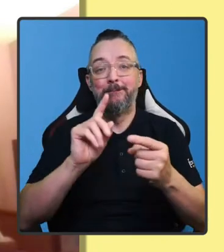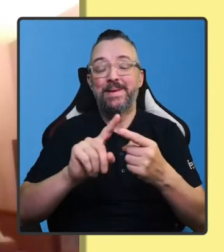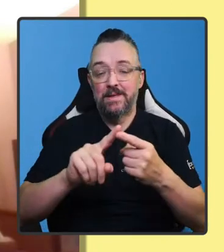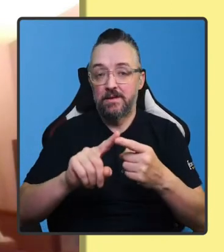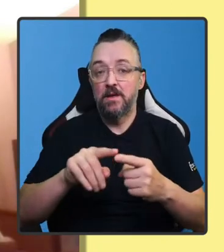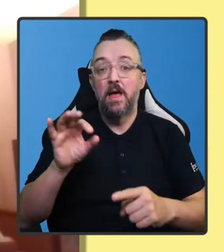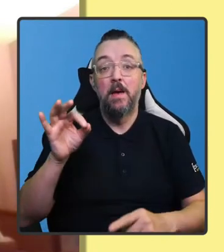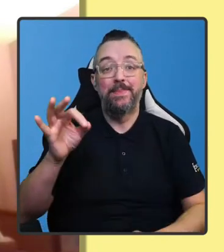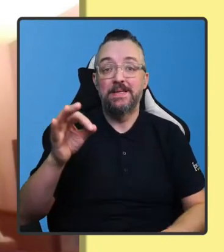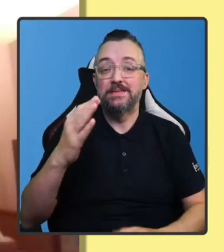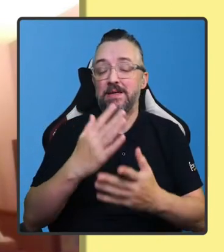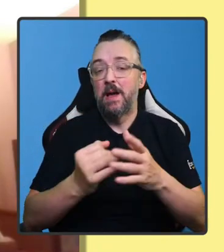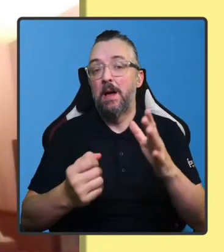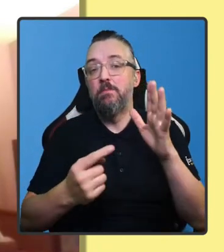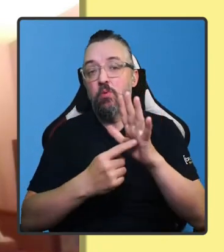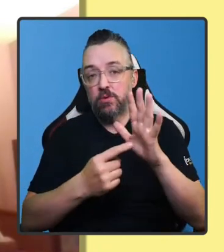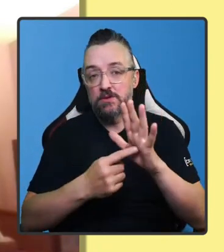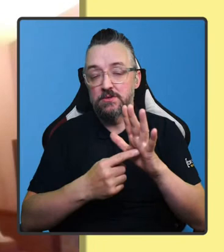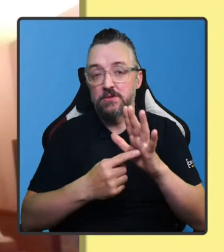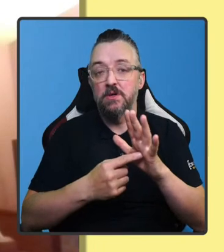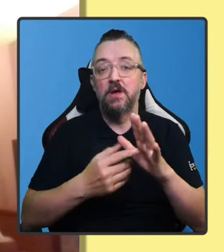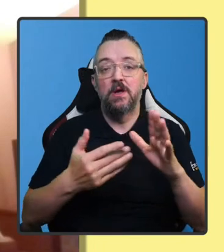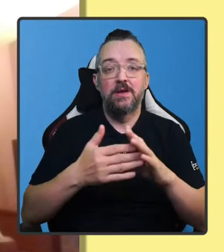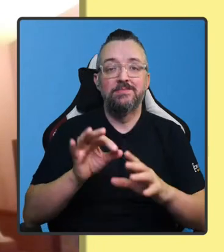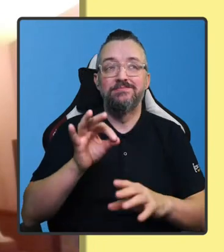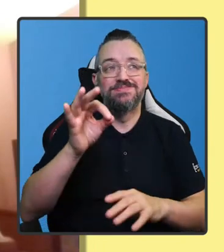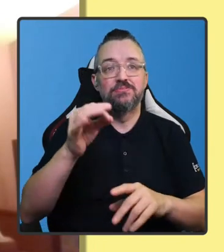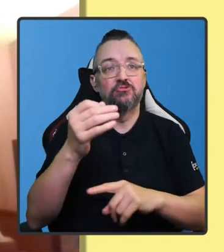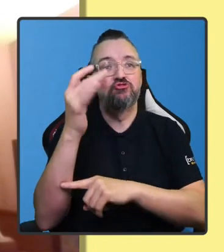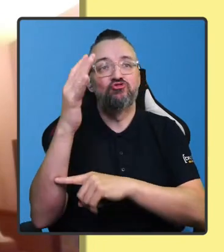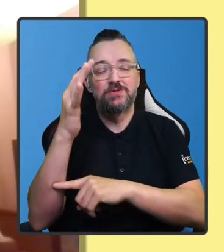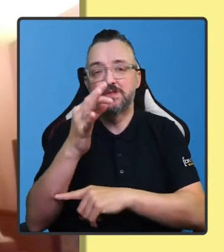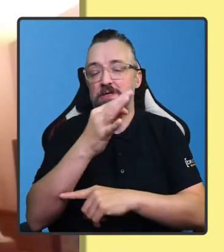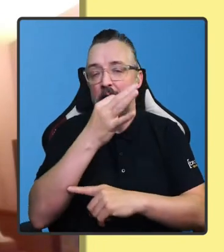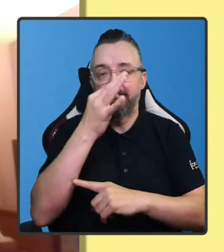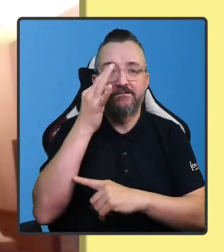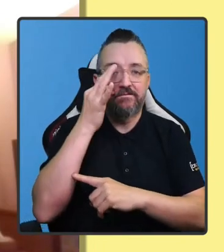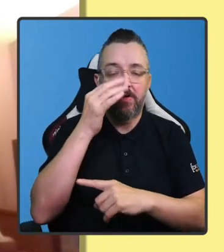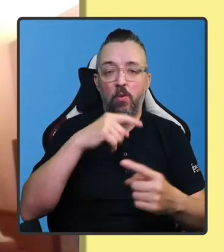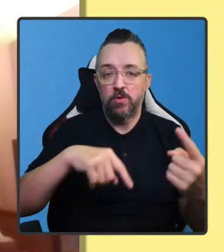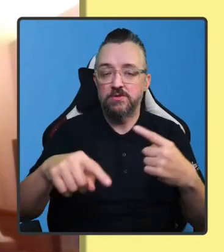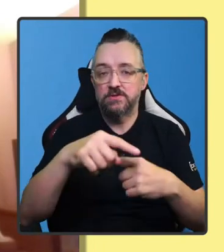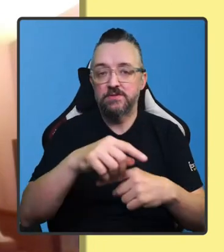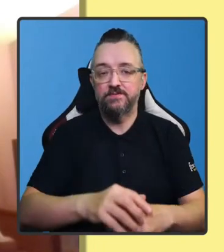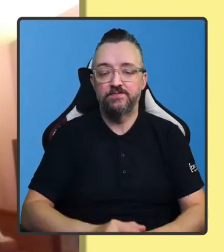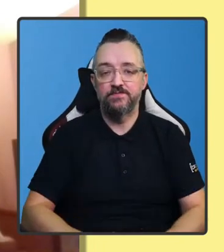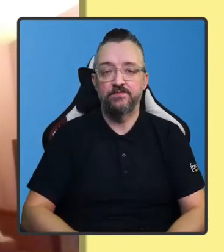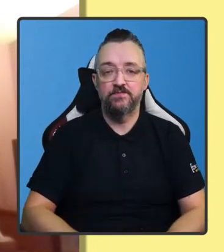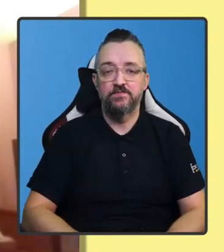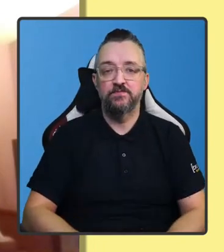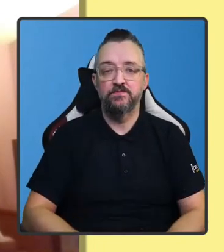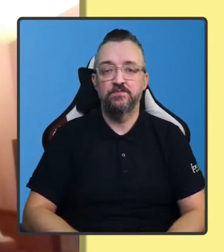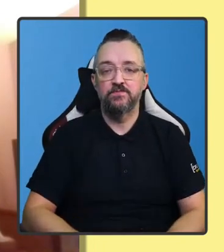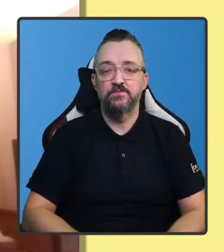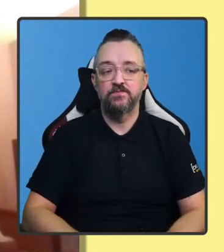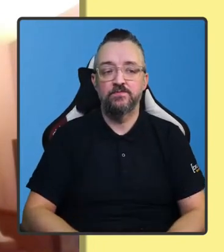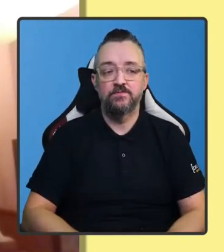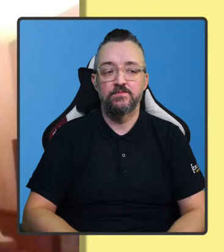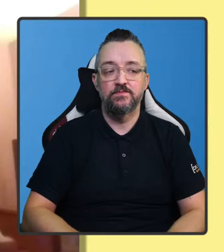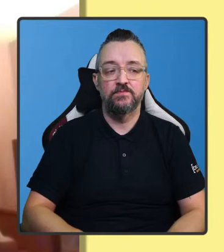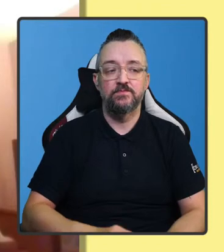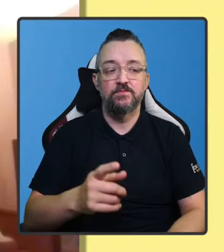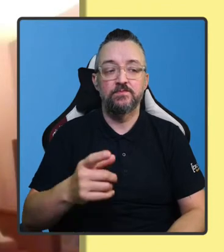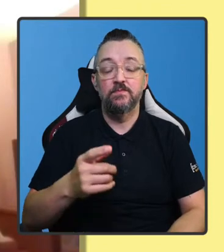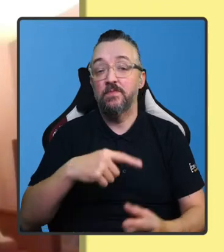need to survive and pollinate many of the trees and flowers that provide habitats for wildlife. Conference